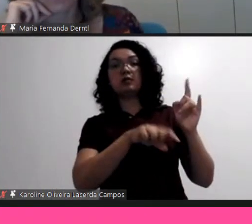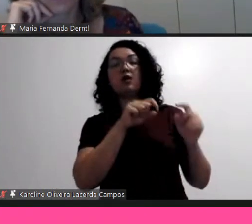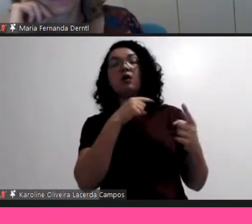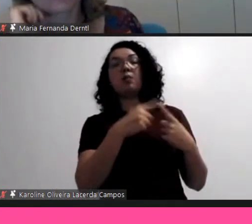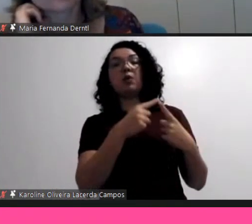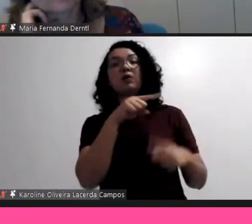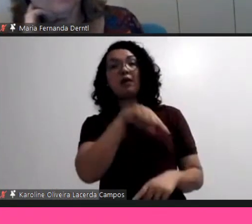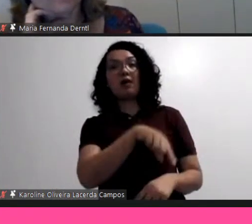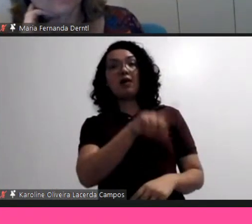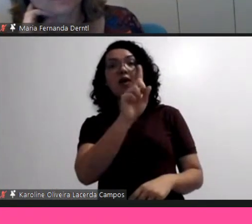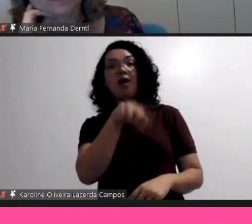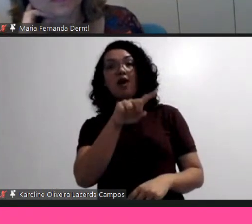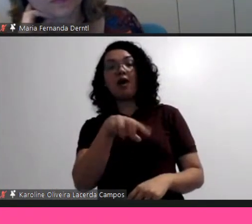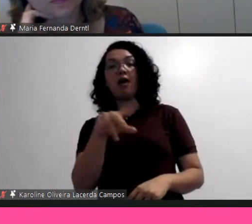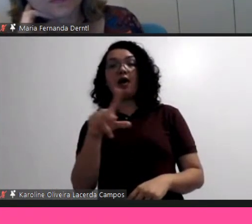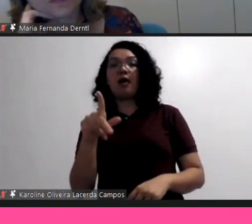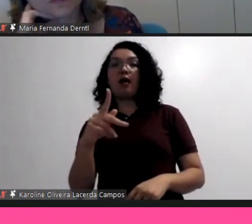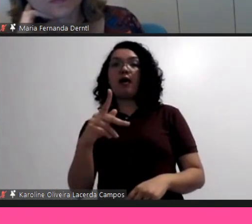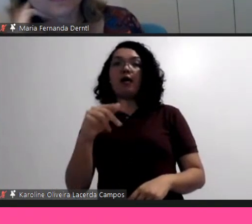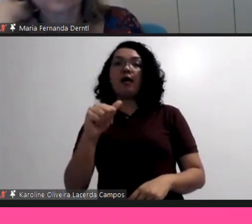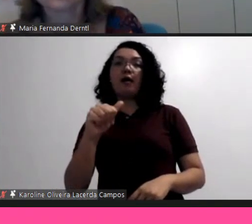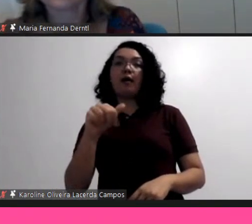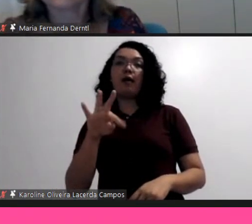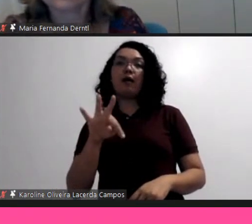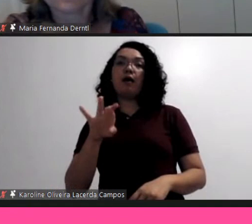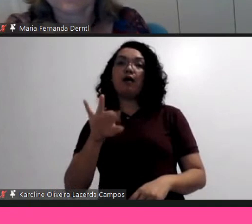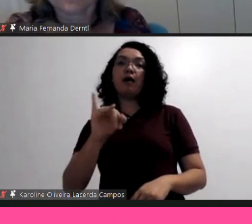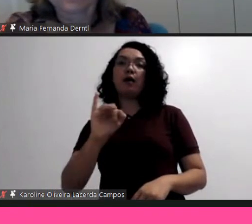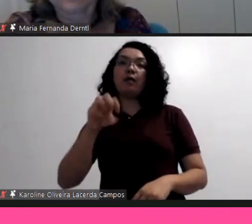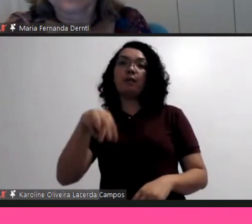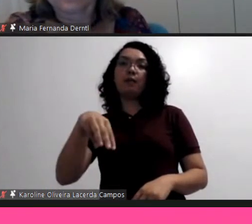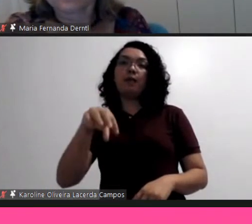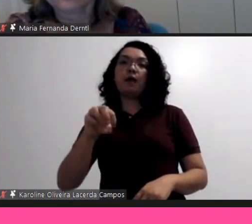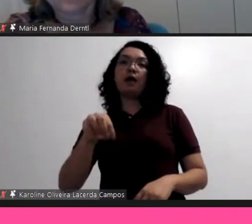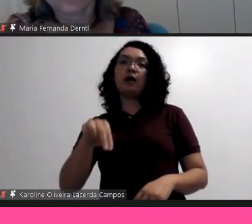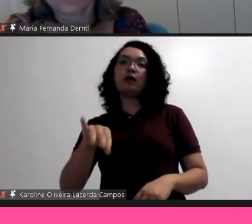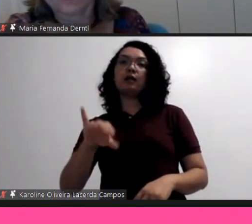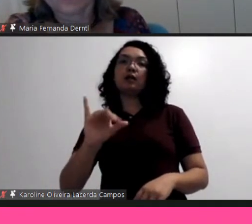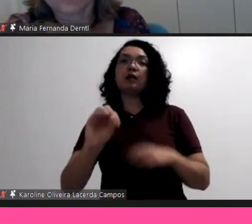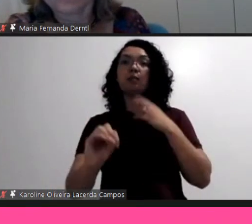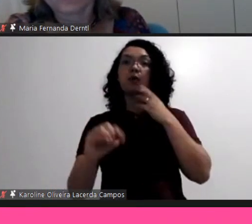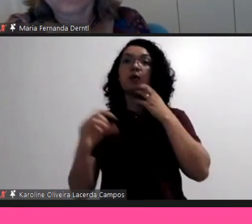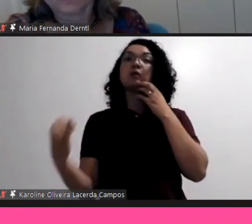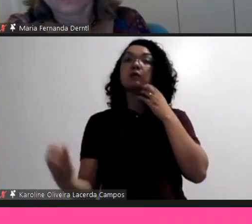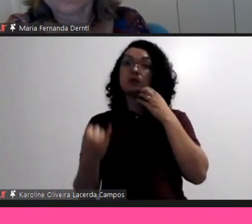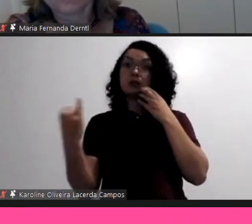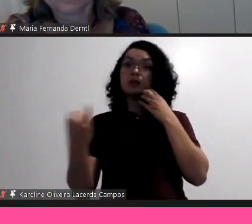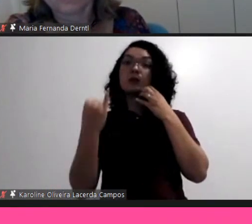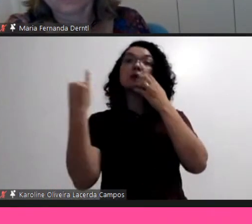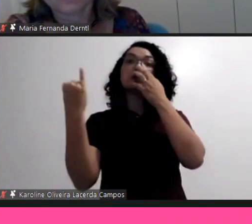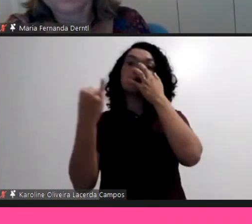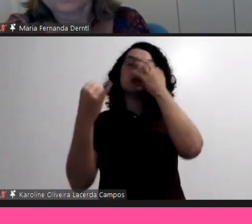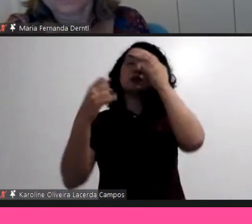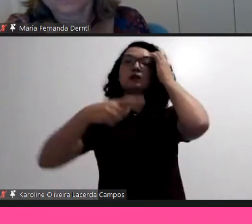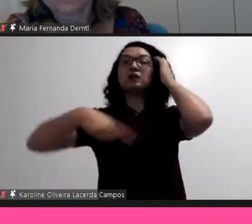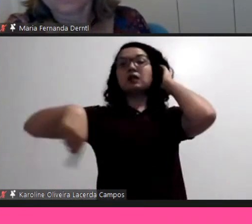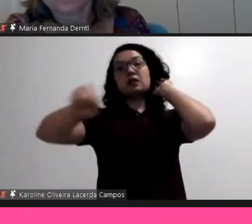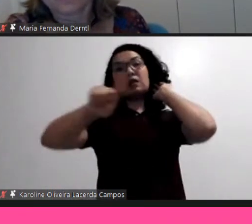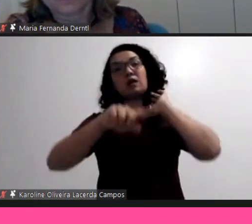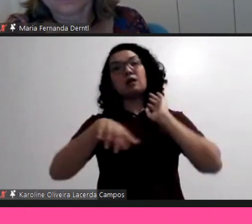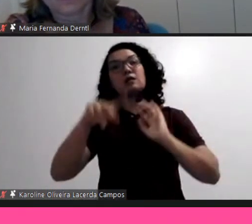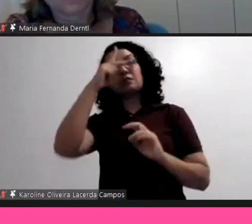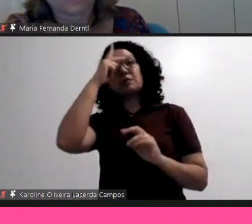to try and change minds, and to help people understand the role of these buildings in the city and how you can change it.